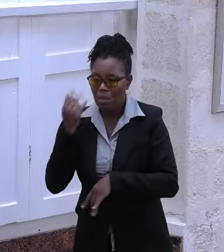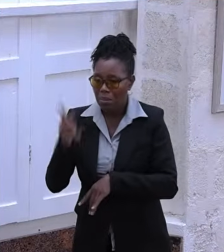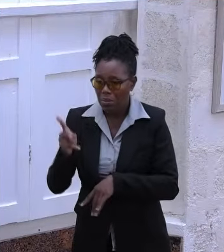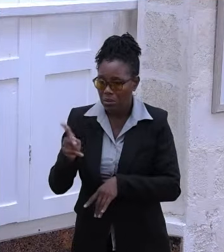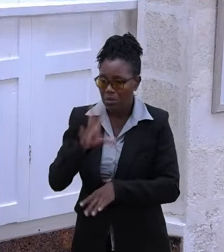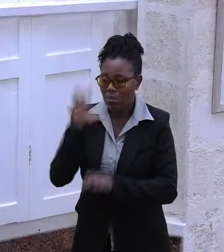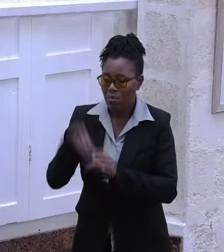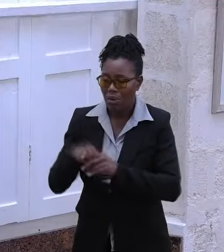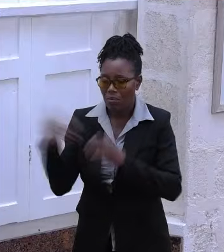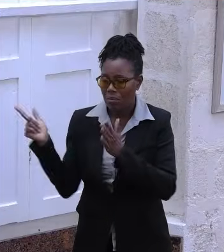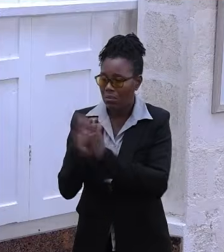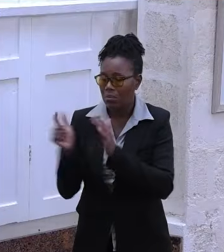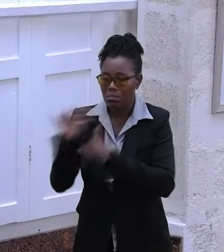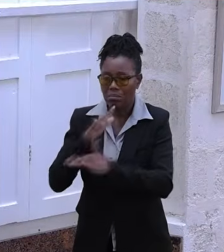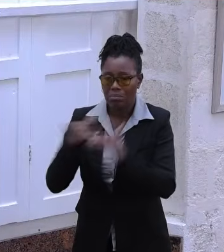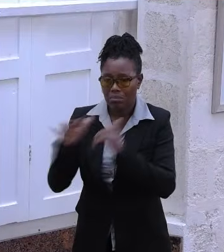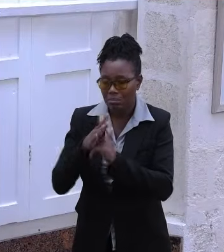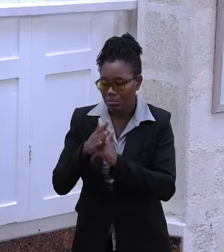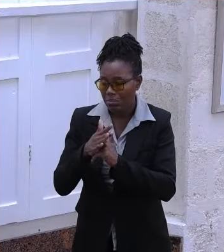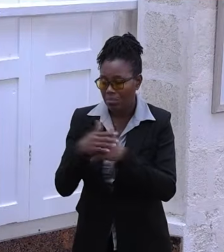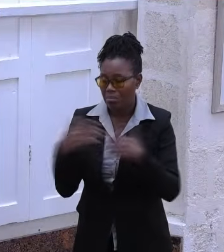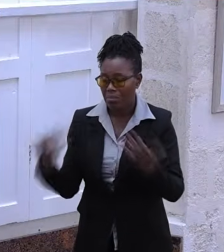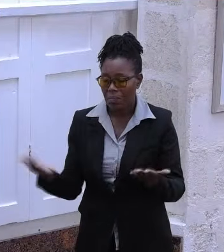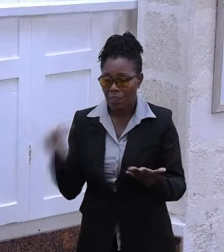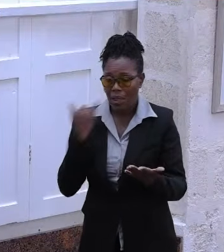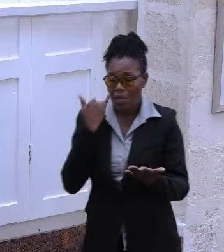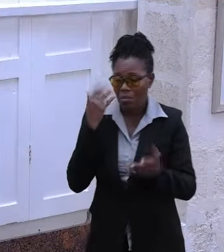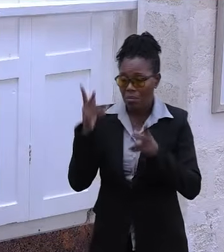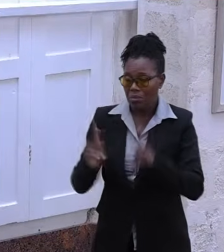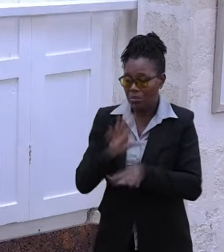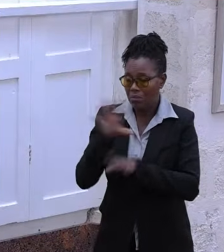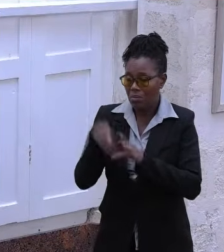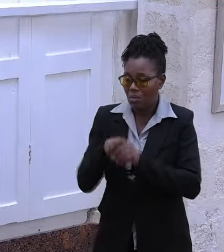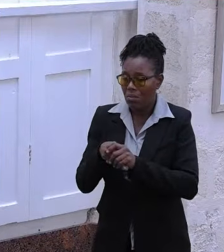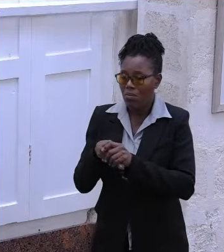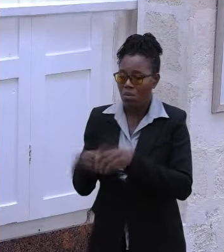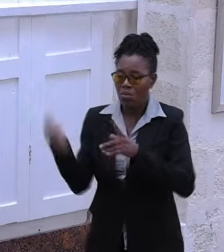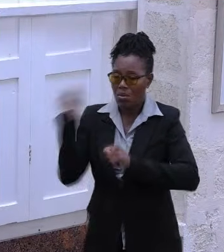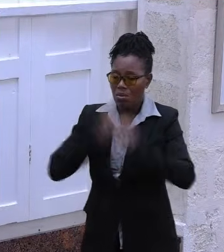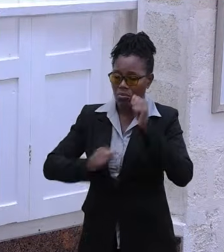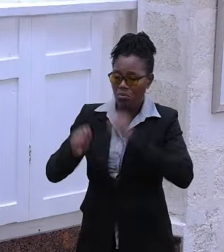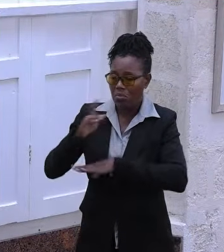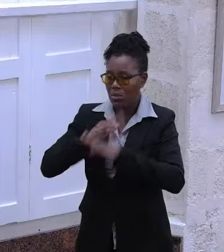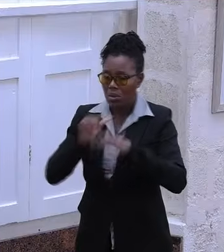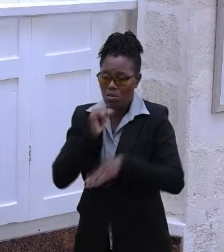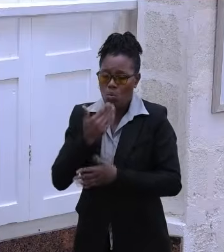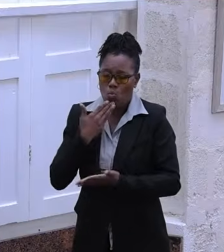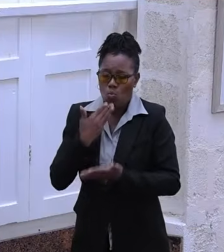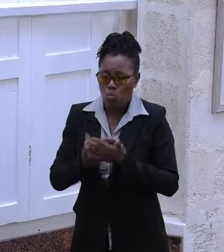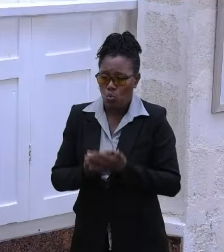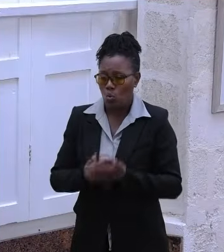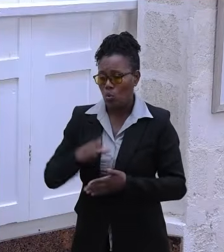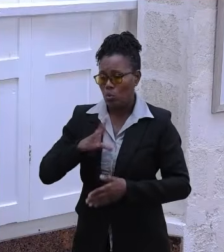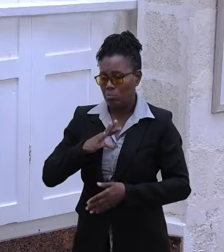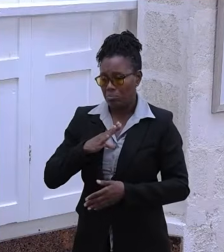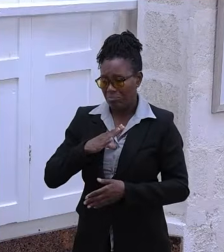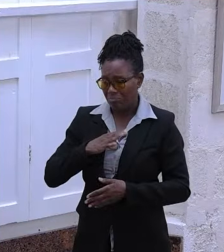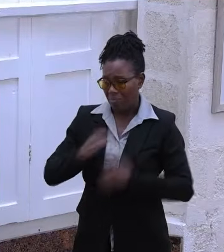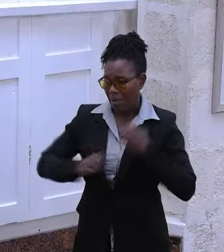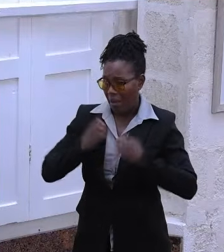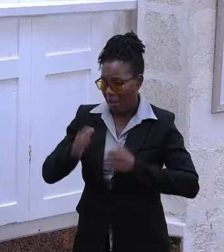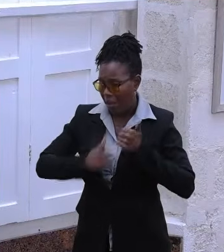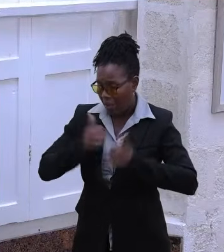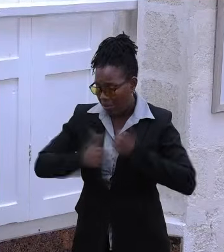words. But if somebody is in a troubled circumstance, not a good actor in the context of what we